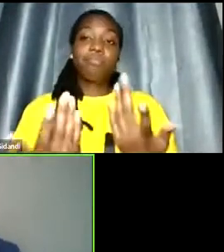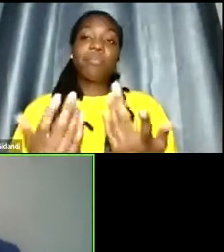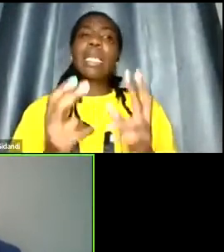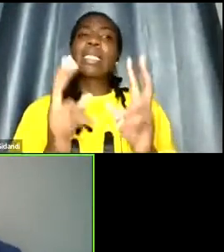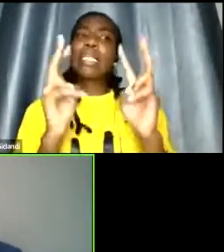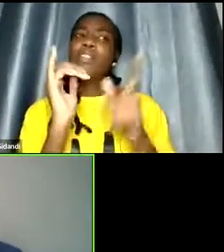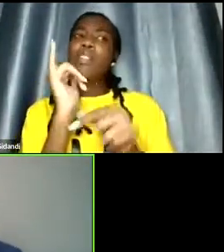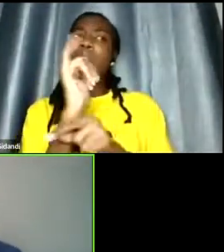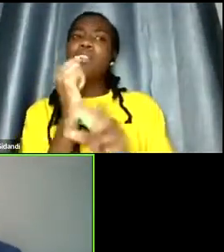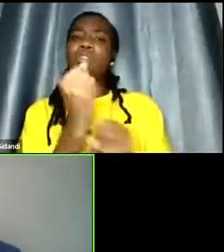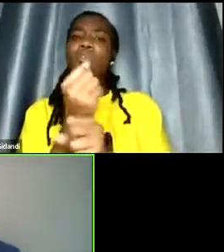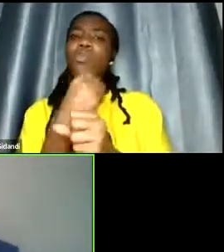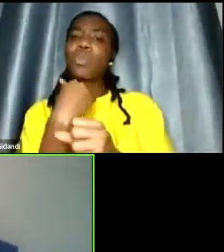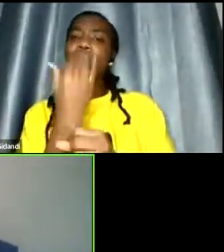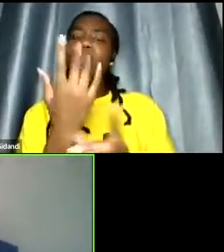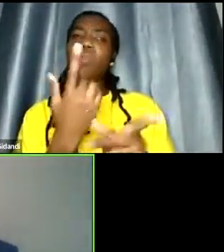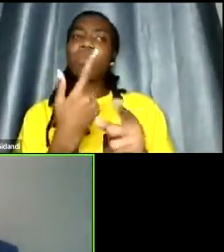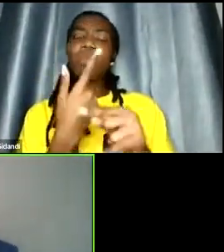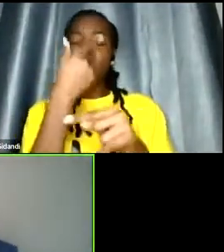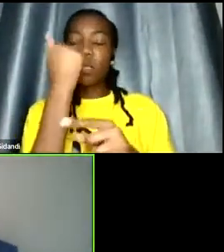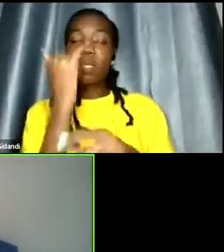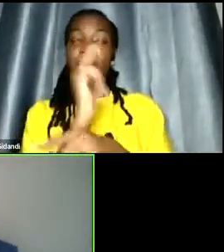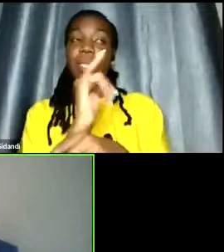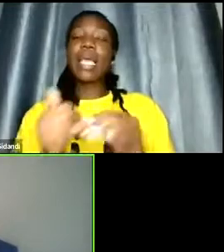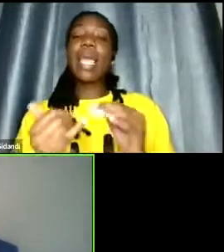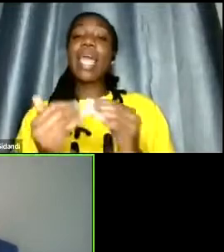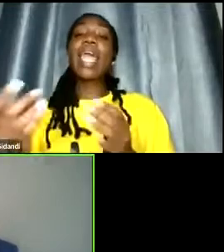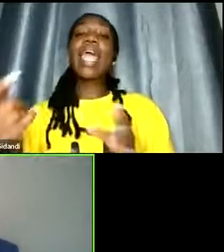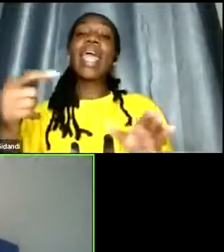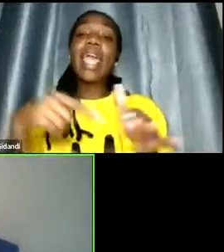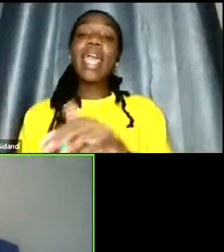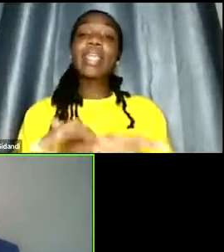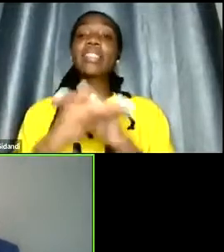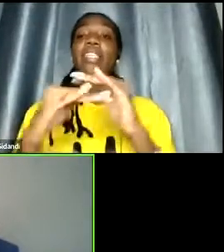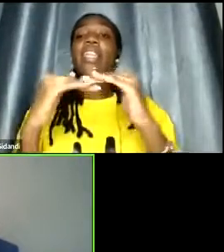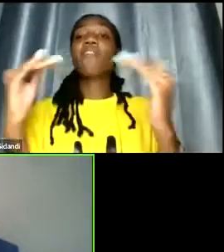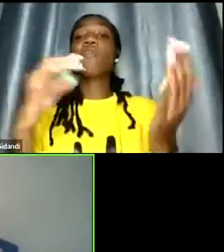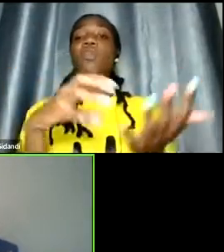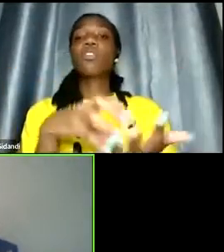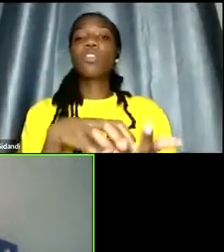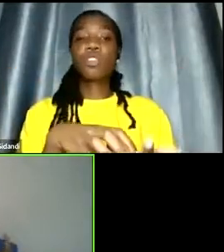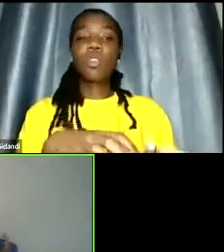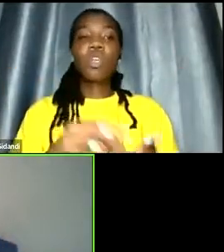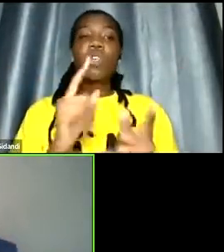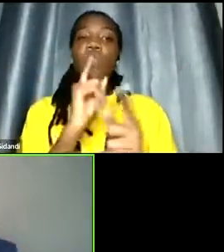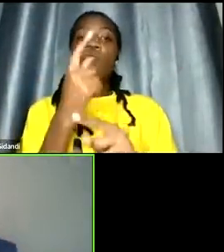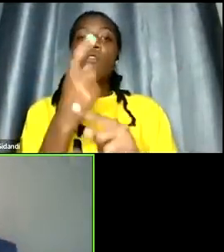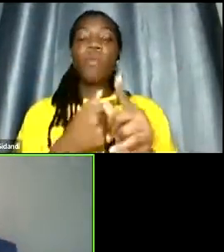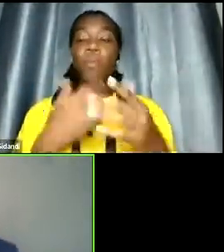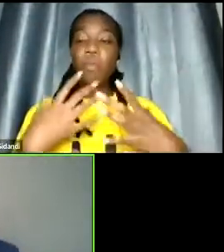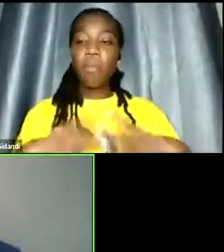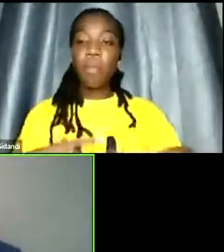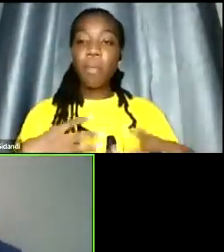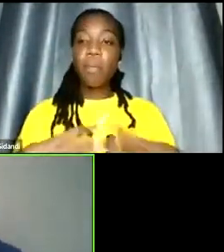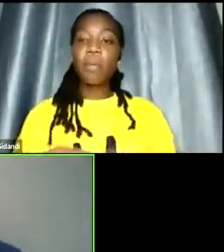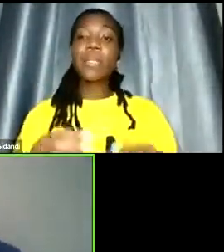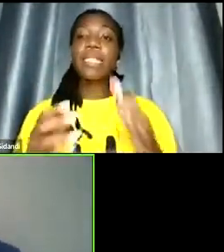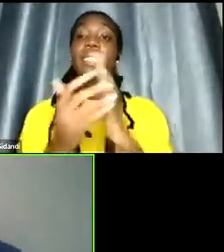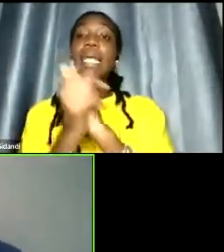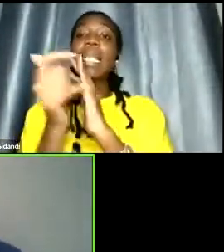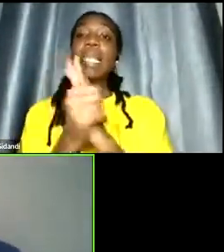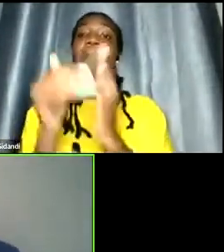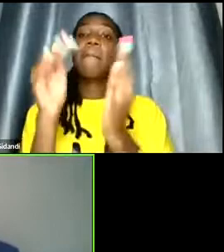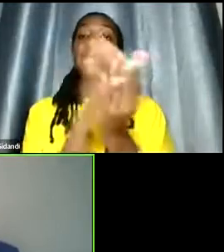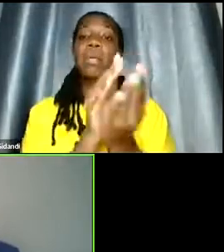the fact that these are entry-level positions. They're usually reserved for people coming out of what we call talent banks. So what are